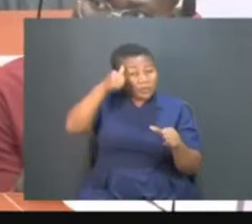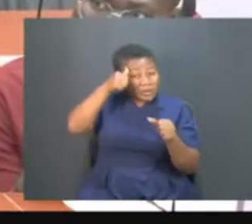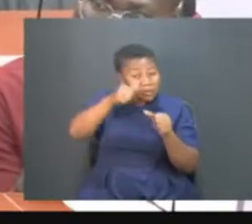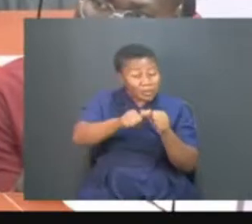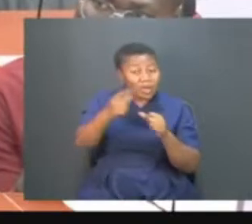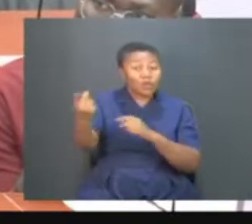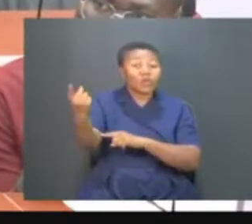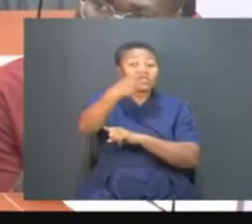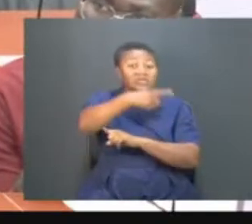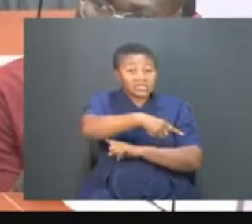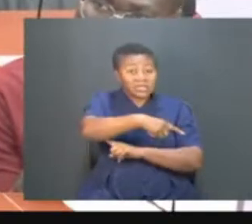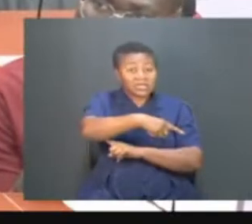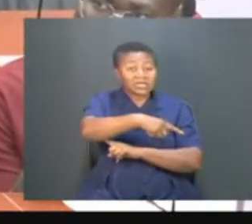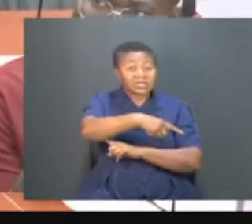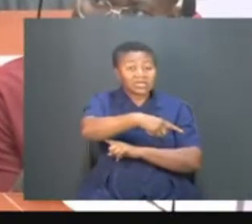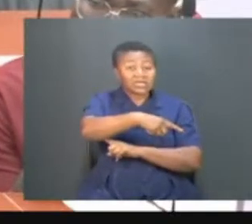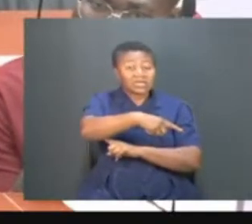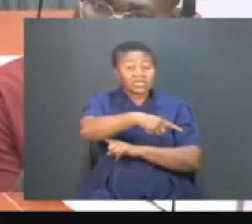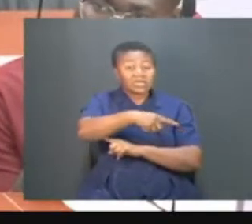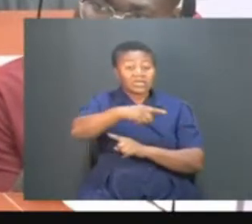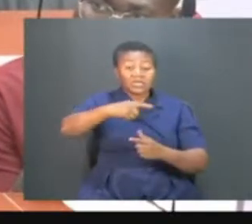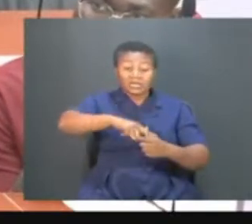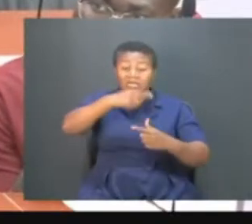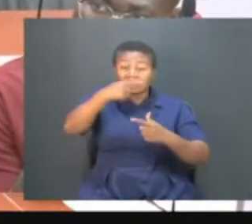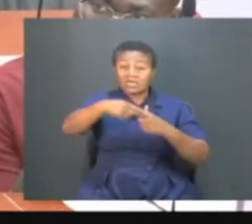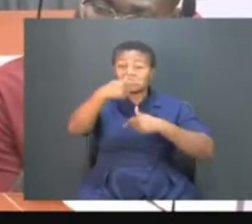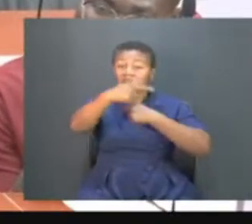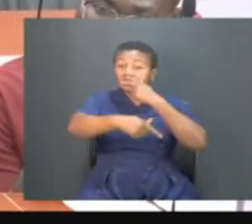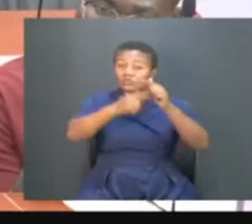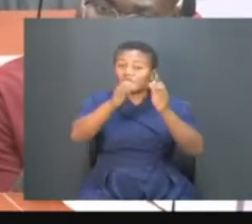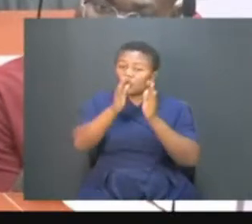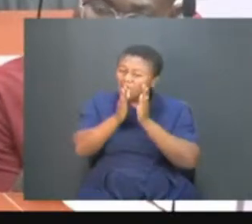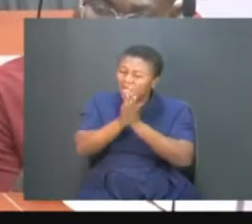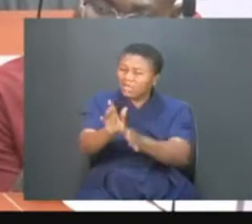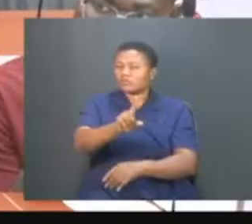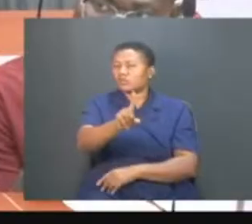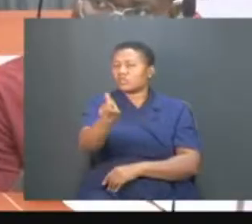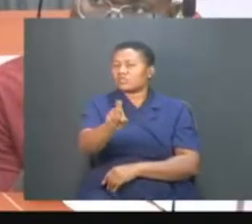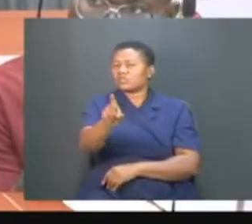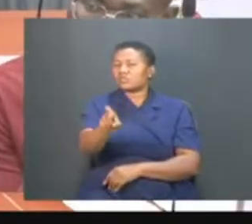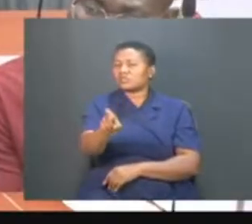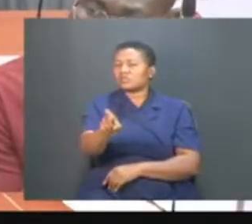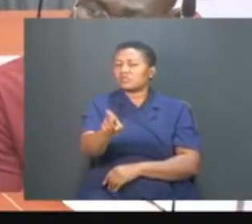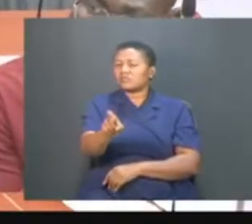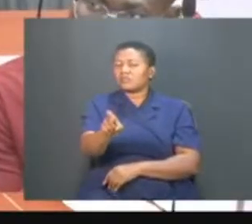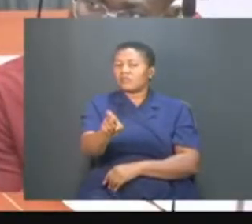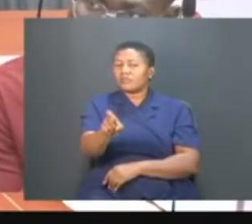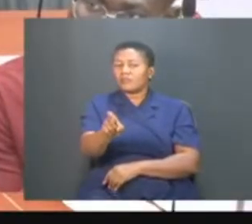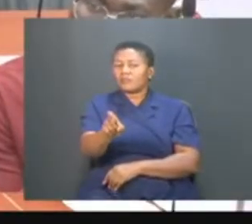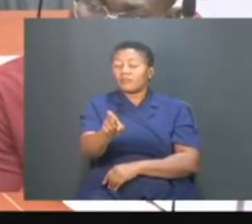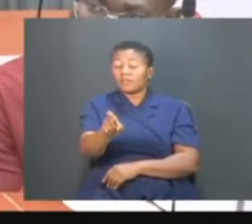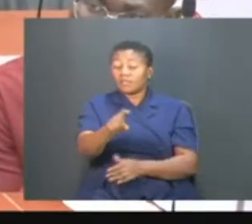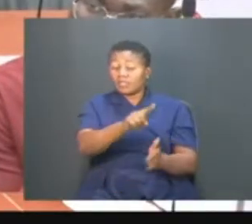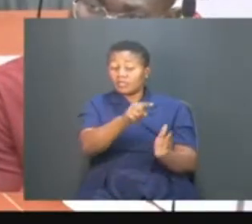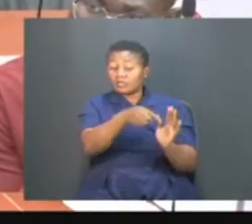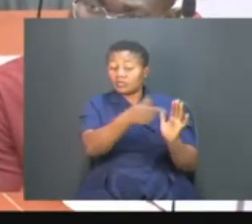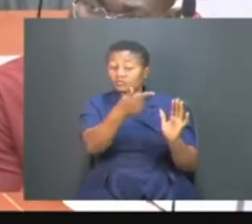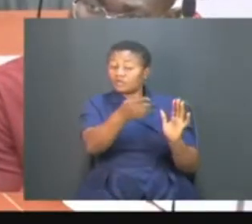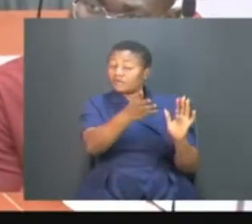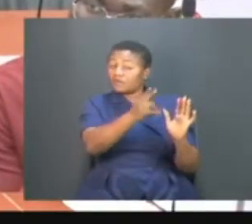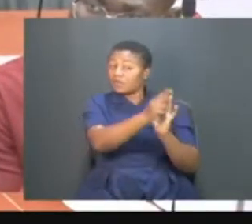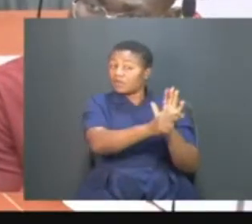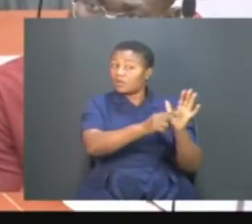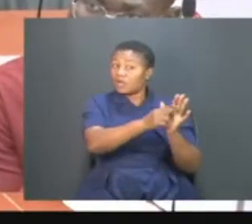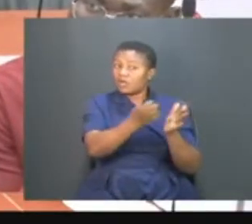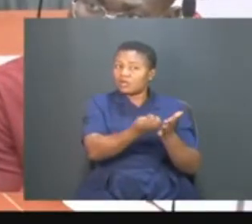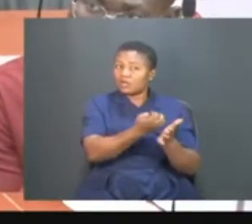The next generation will ask them, what did you use your numbers to do? Because you have power. This 24-hour economy, even though